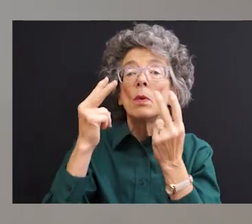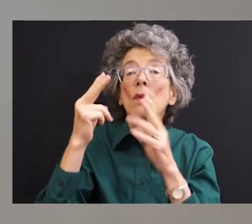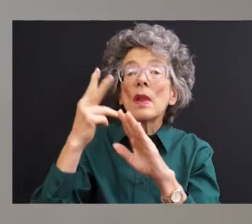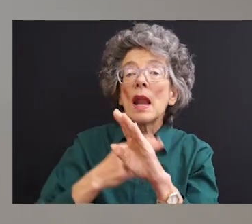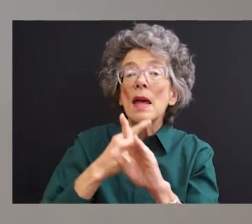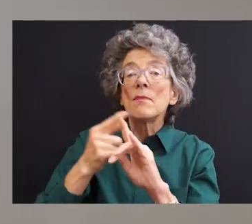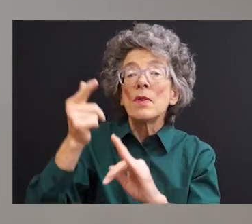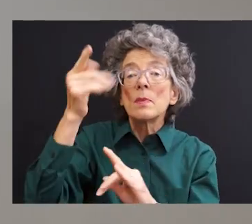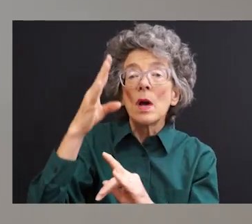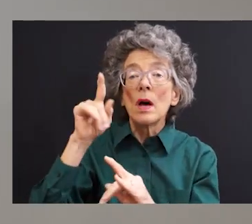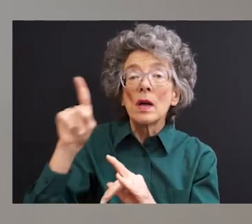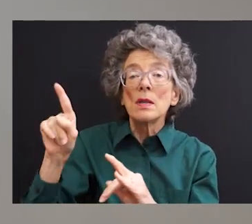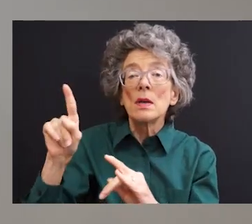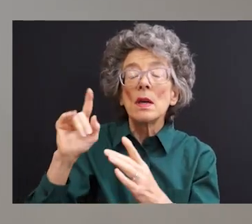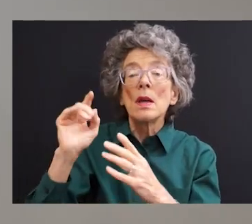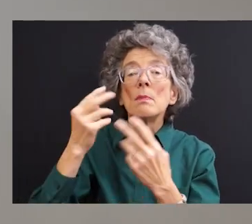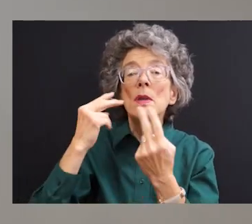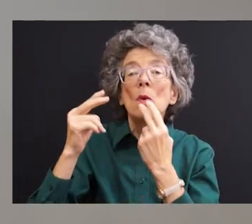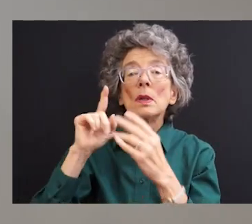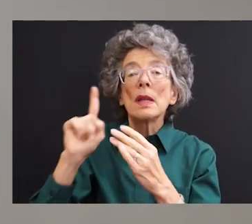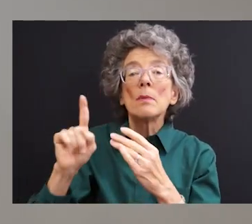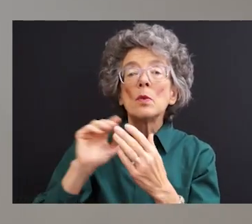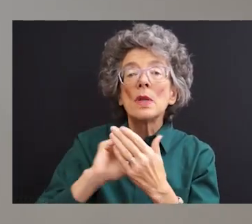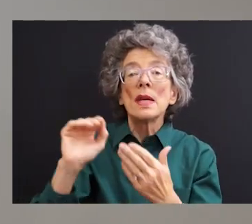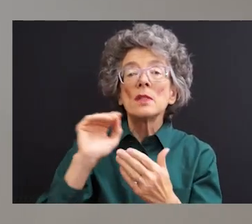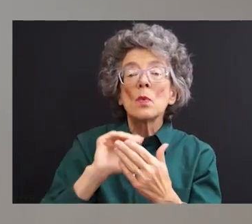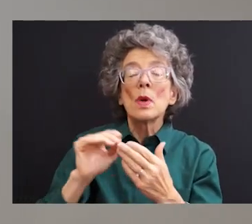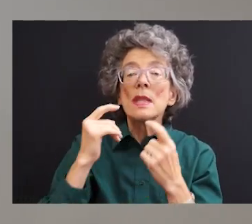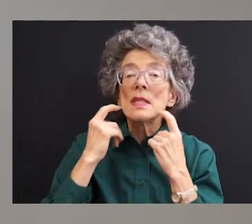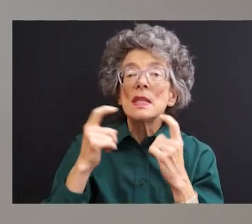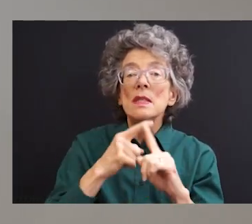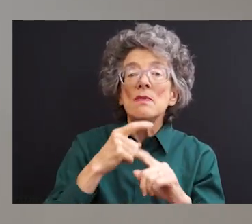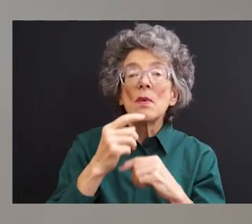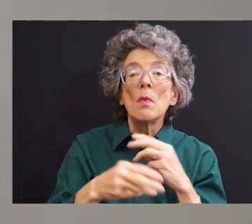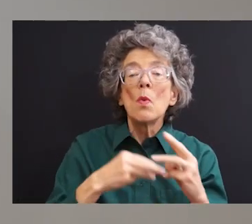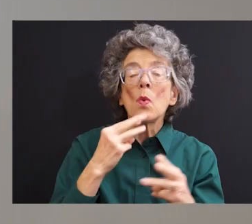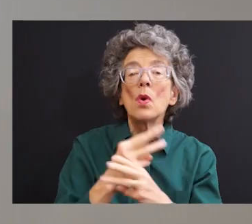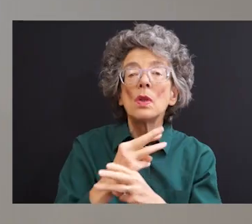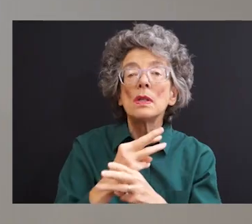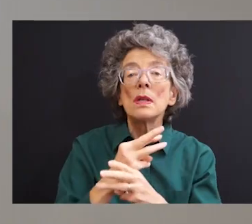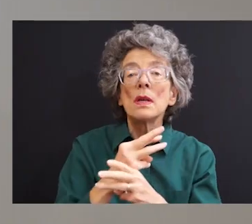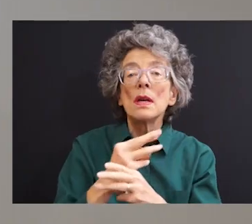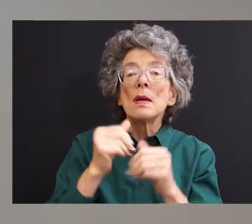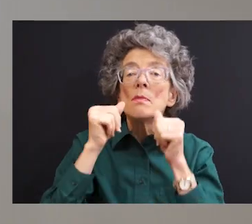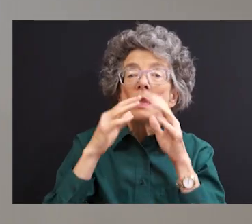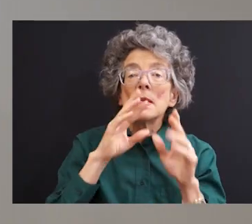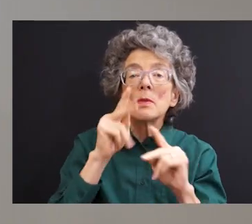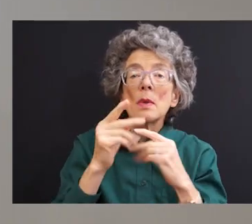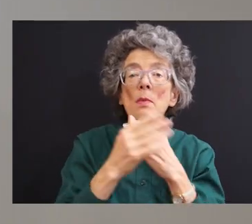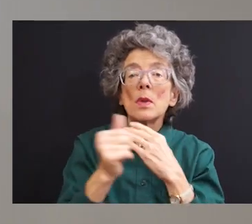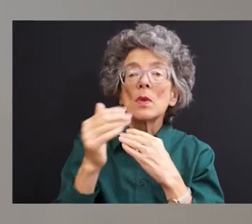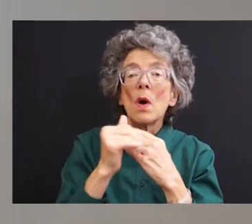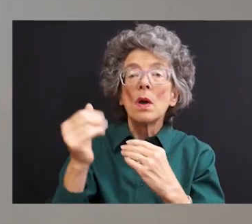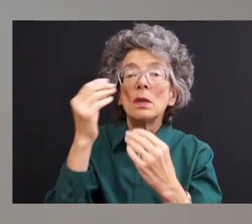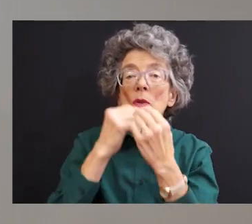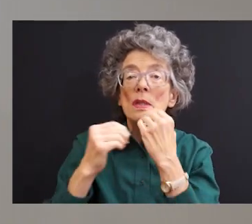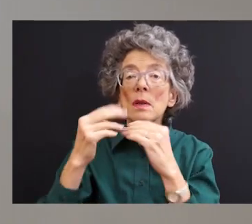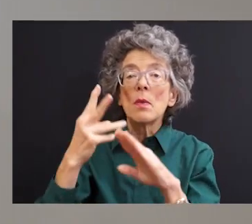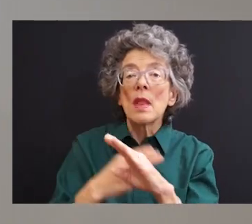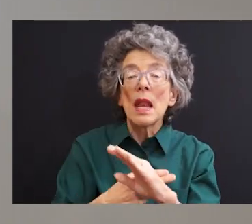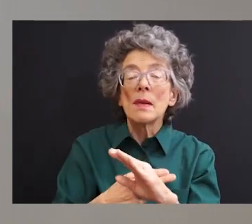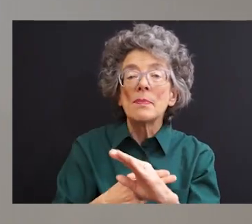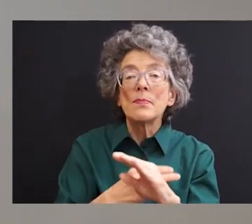Behold the Lamb of God. Behold him who takes away the sins of the world. Blessed are those called to the supper of the